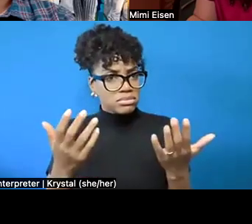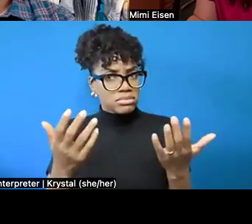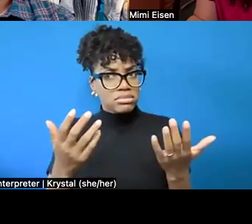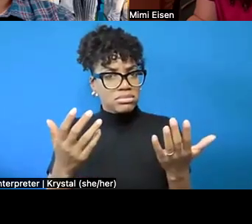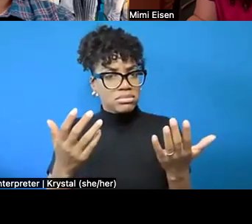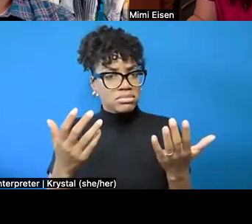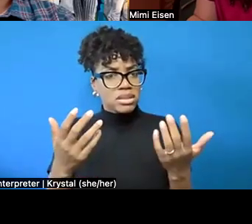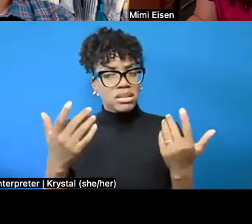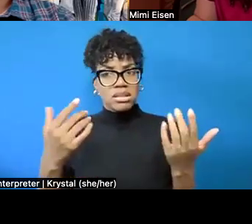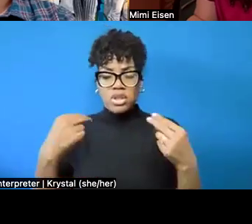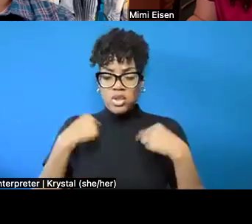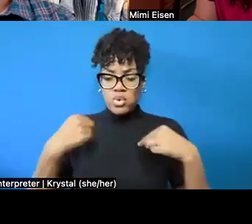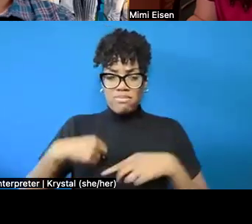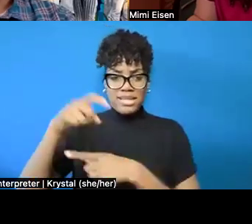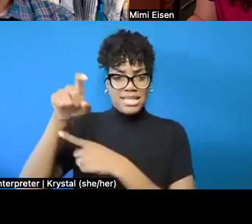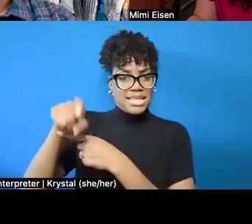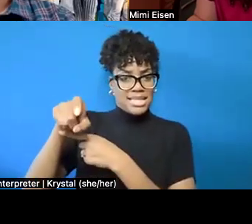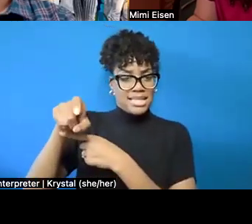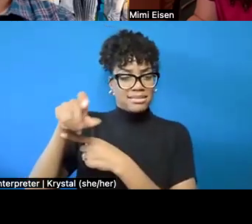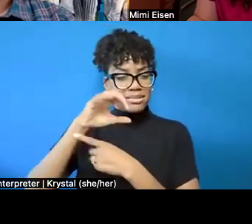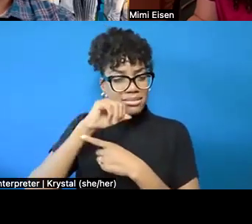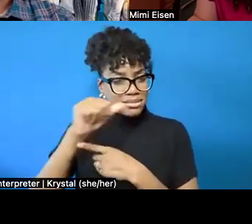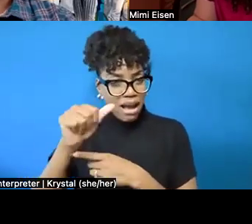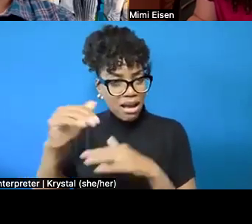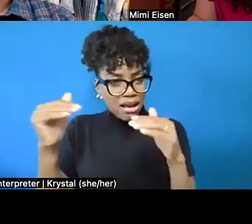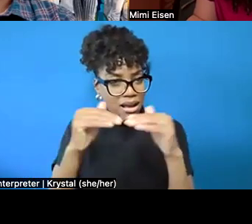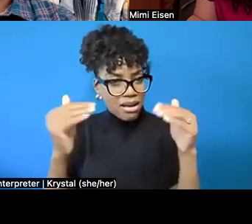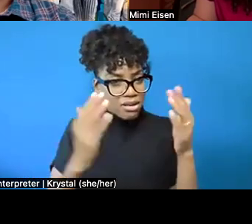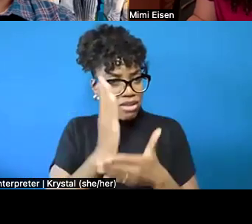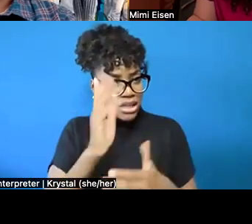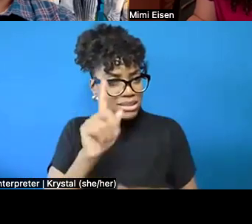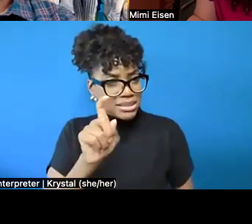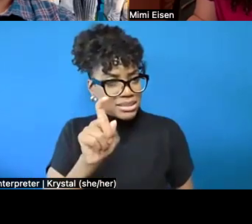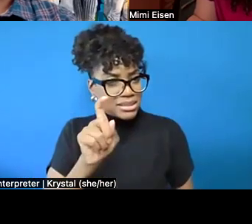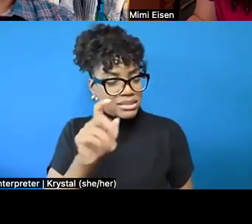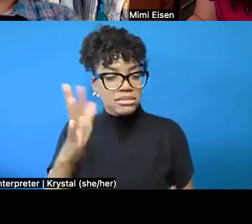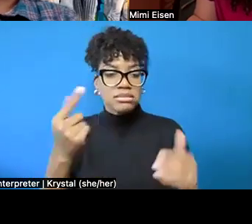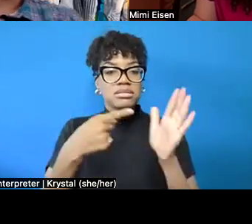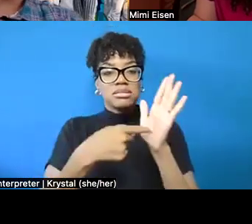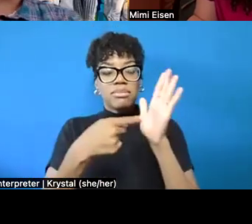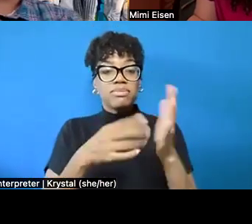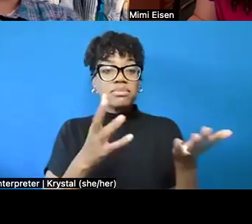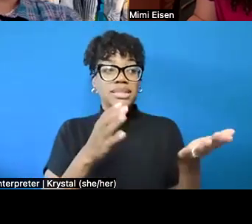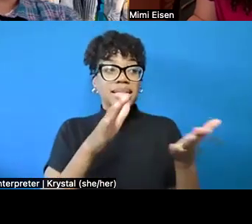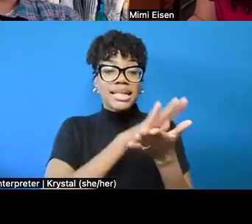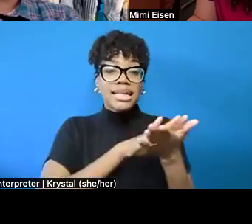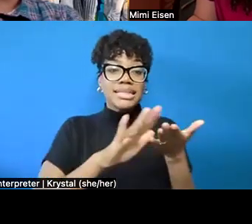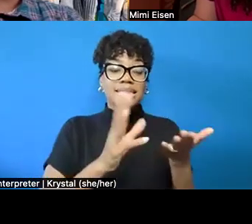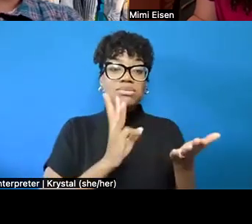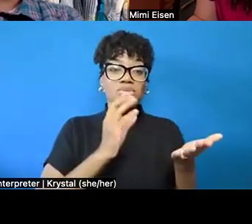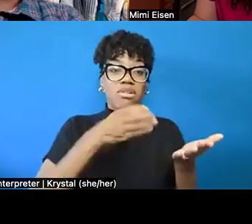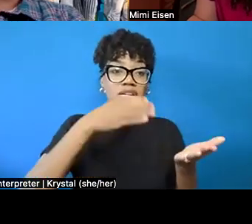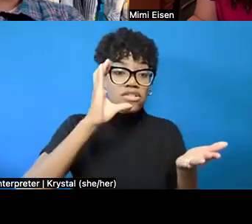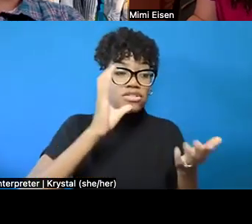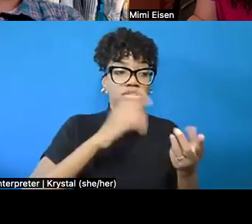human necessities that were not rights. The student said, quote, clean drinking water, food, housing are not, but